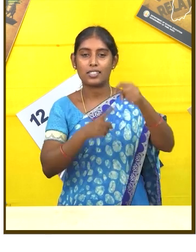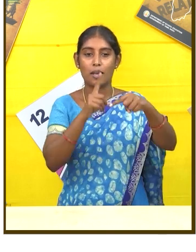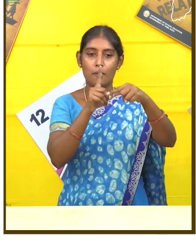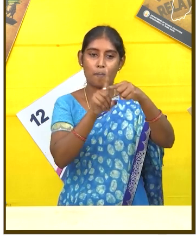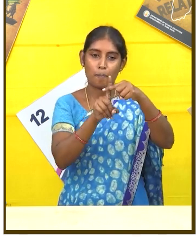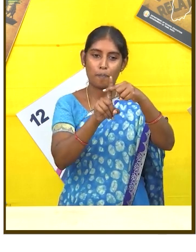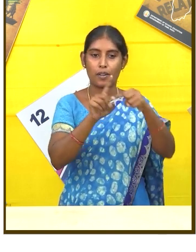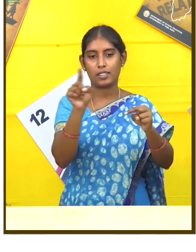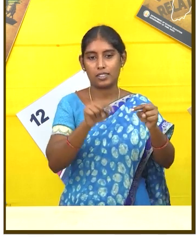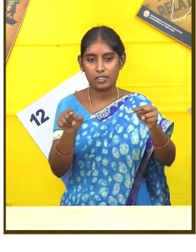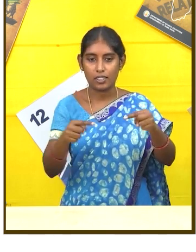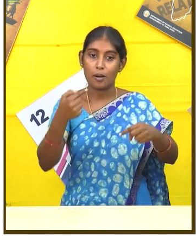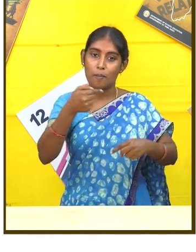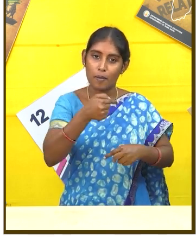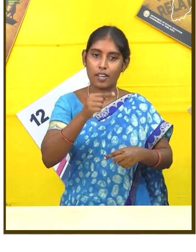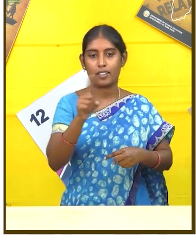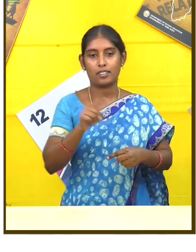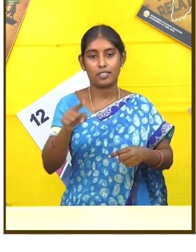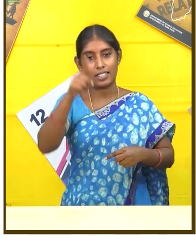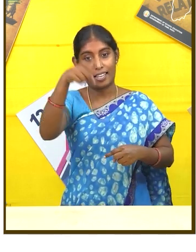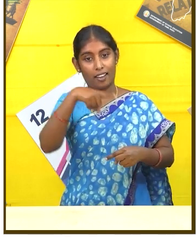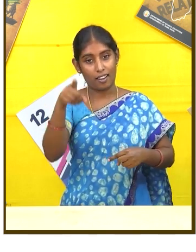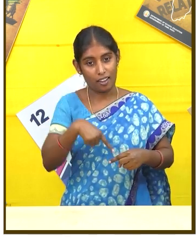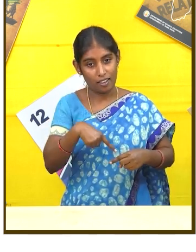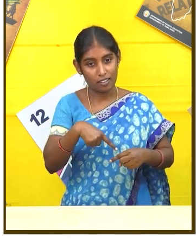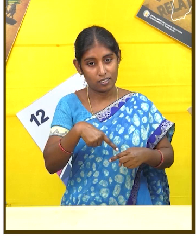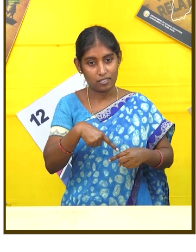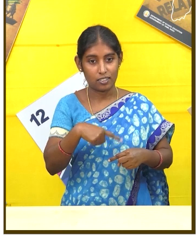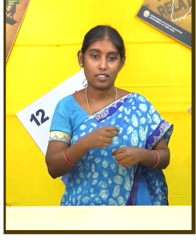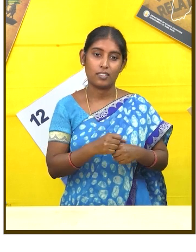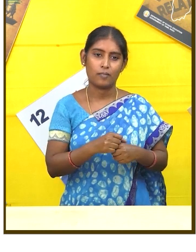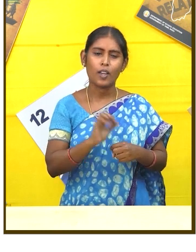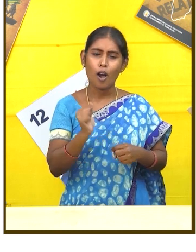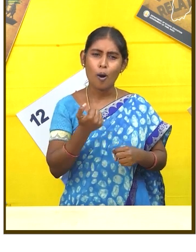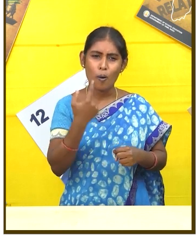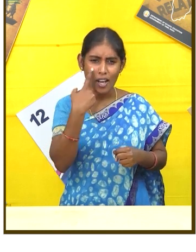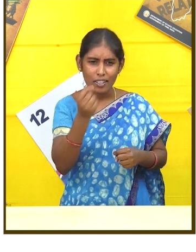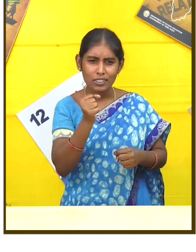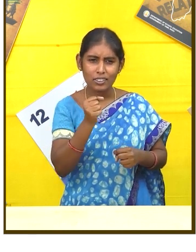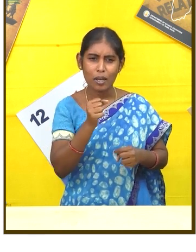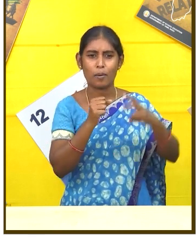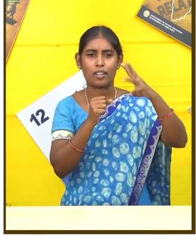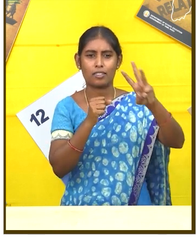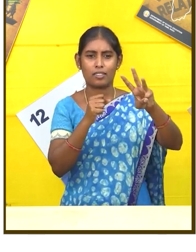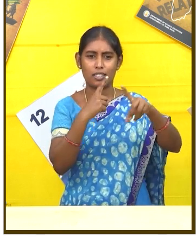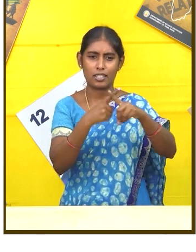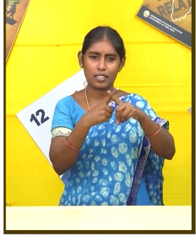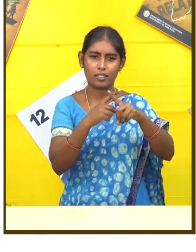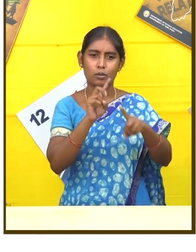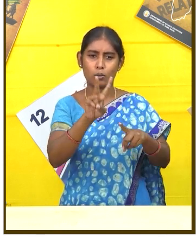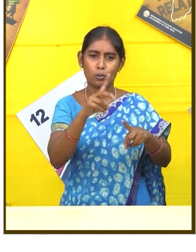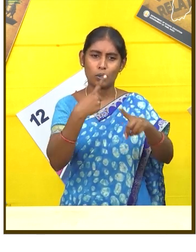the cancellation, what you have to do? You have to add the 3x and 2x. If you add 3x and 2x, what do you get?